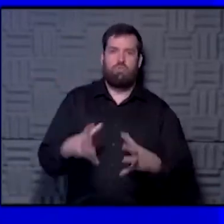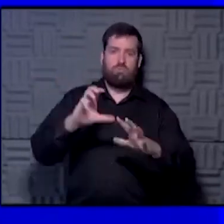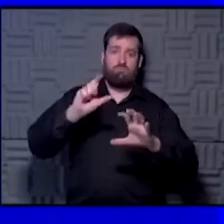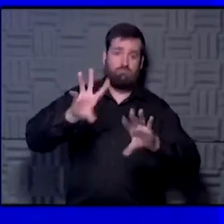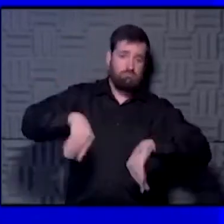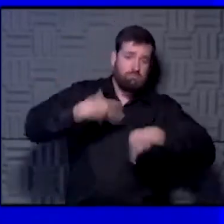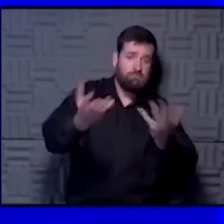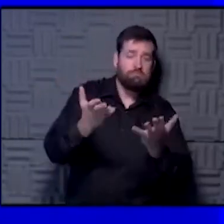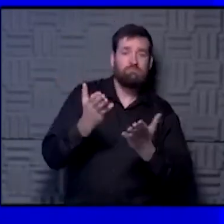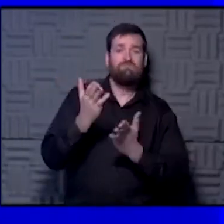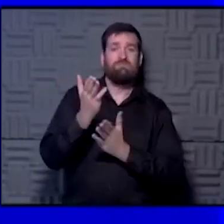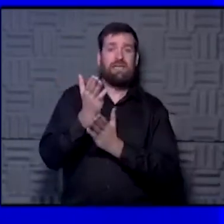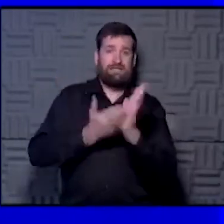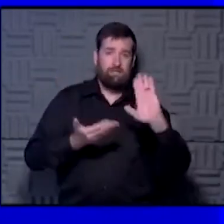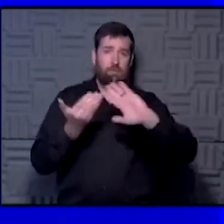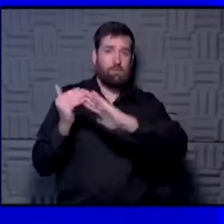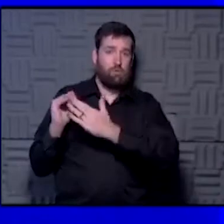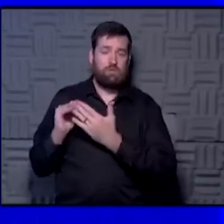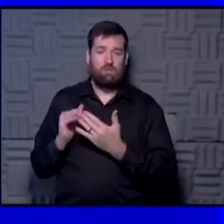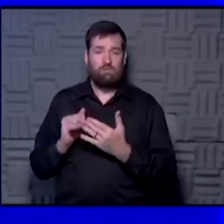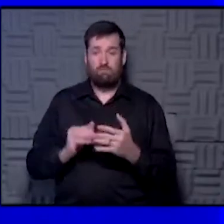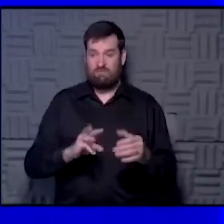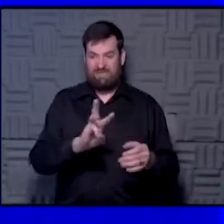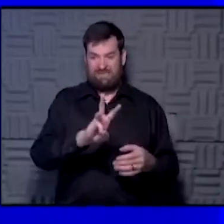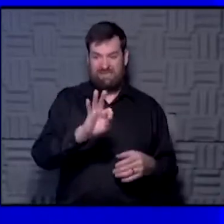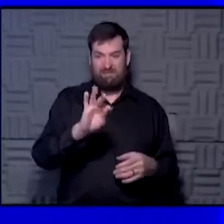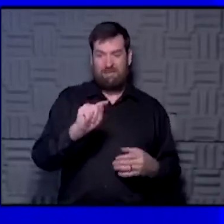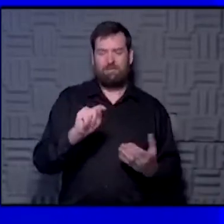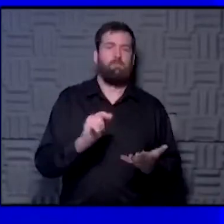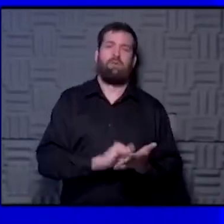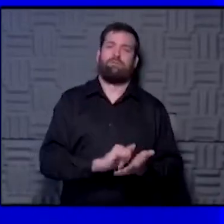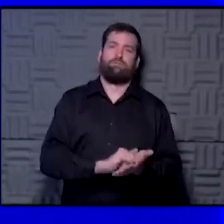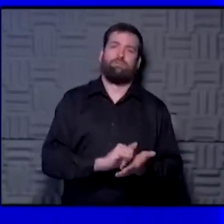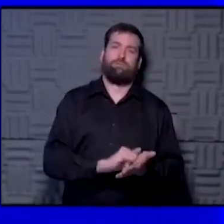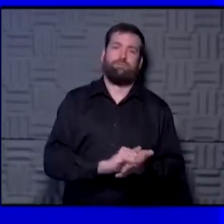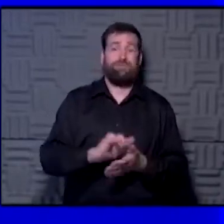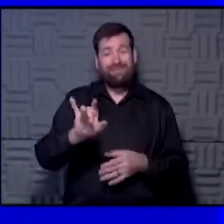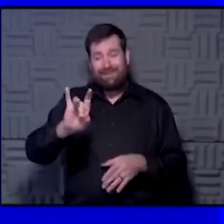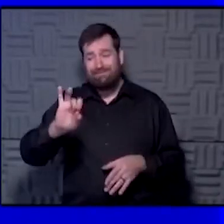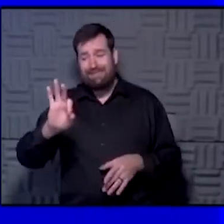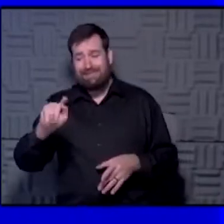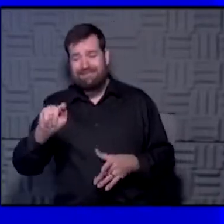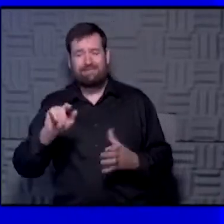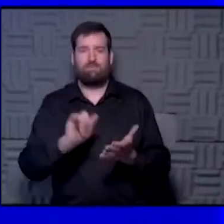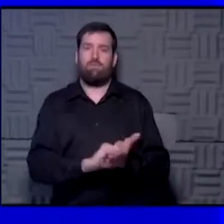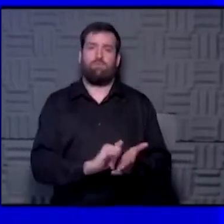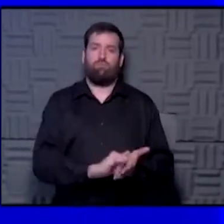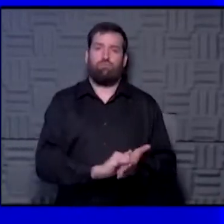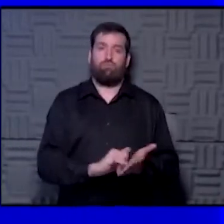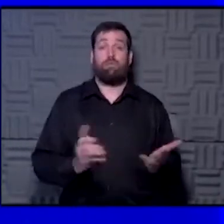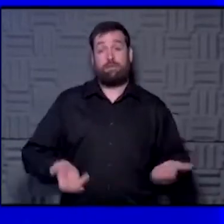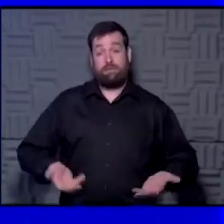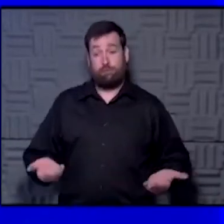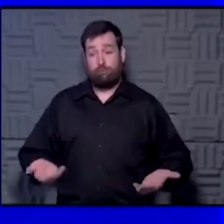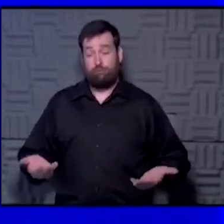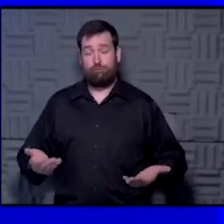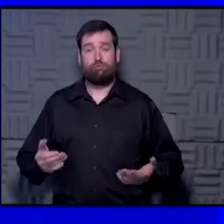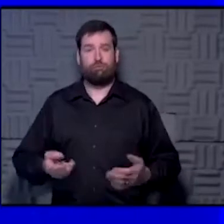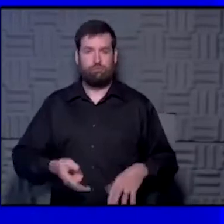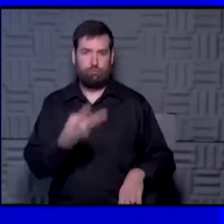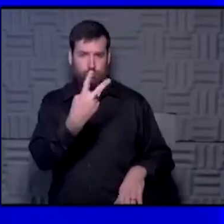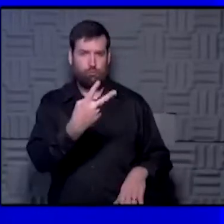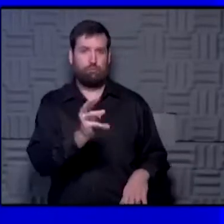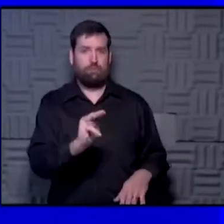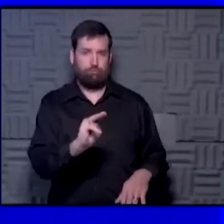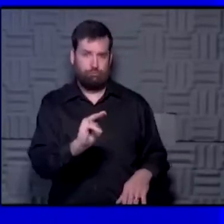to, some of those communities may not be able to space 6 feet or 8 feet. Here, the recommendation had always been 2 meters or